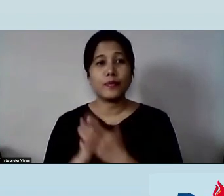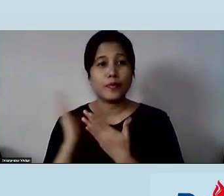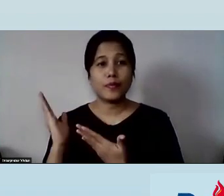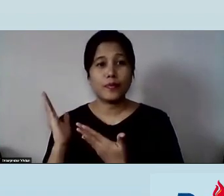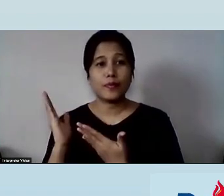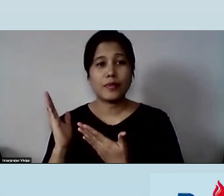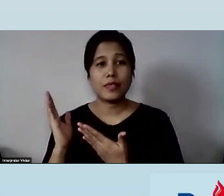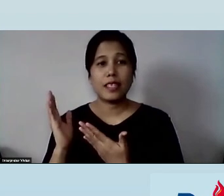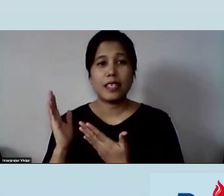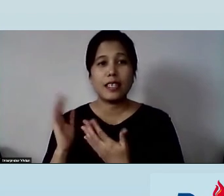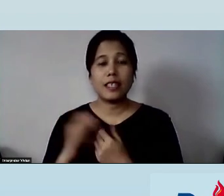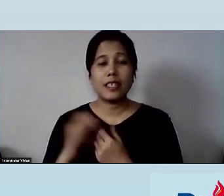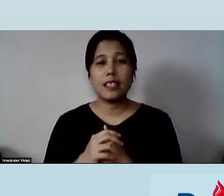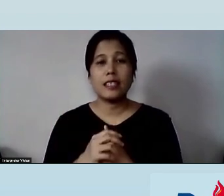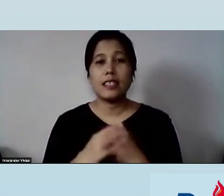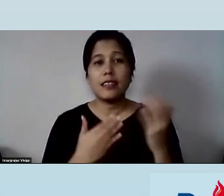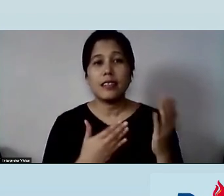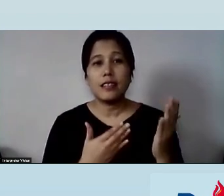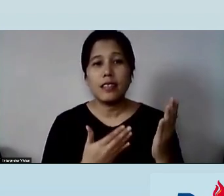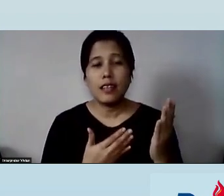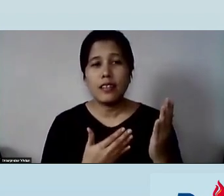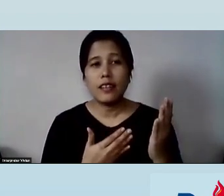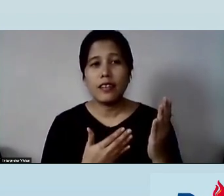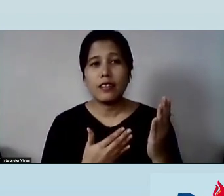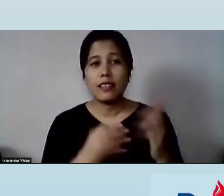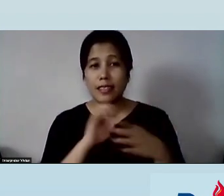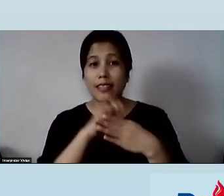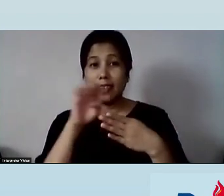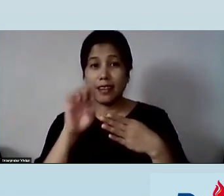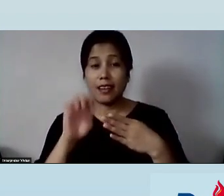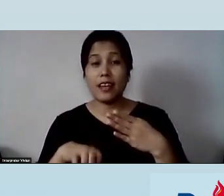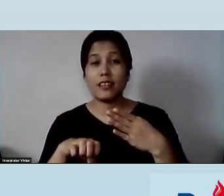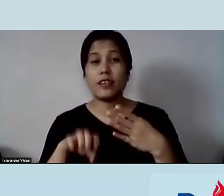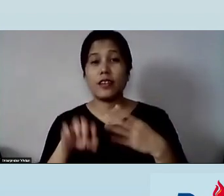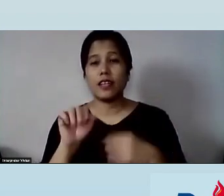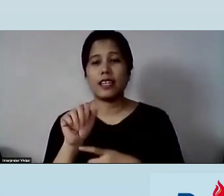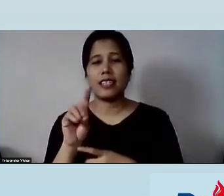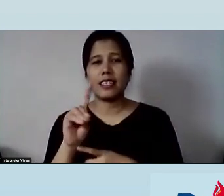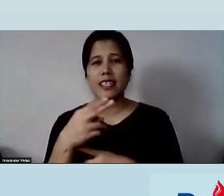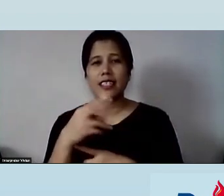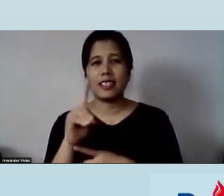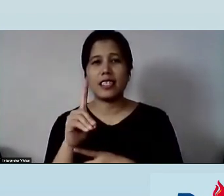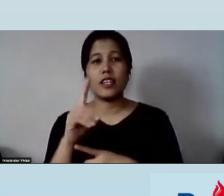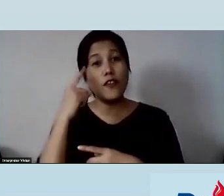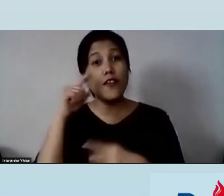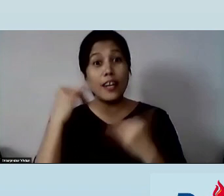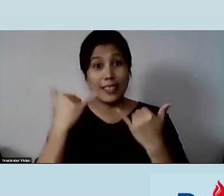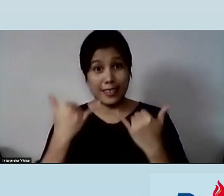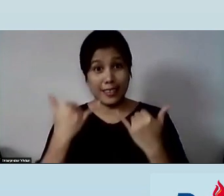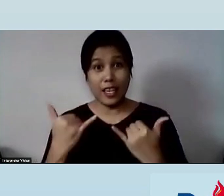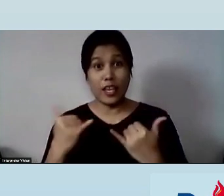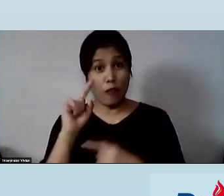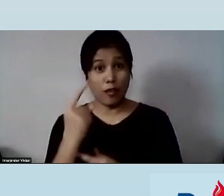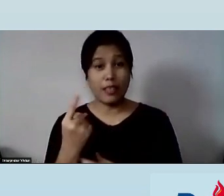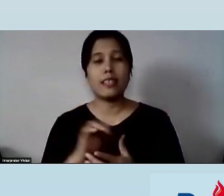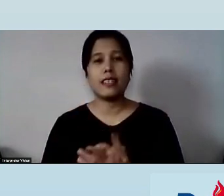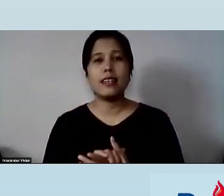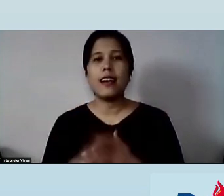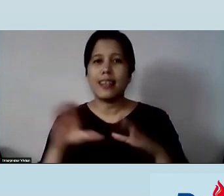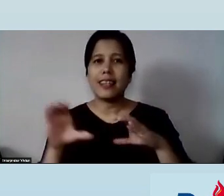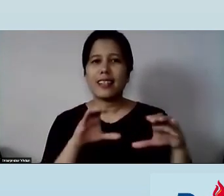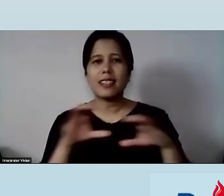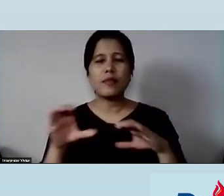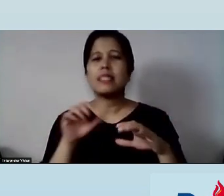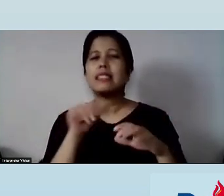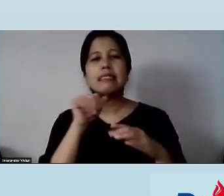also want to point out that this is the end of our ADHD celebration for the day, just for today. The activities will